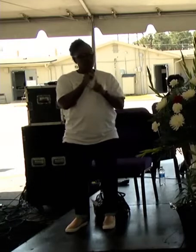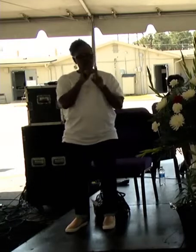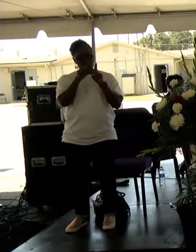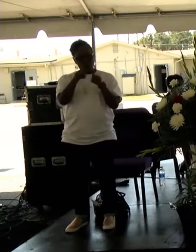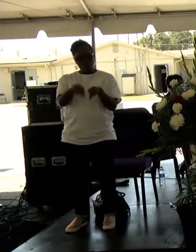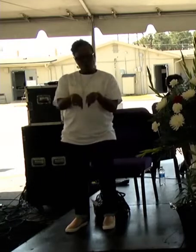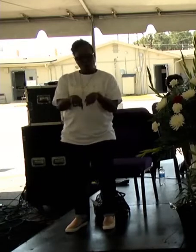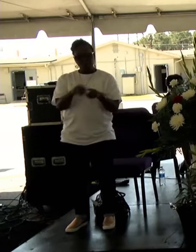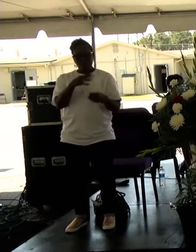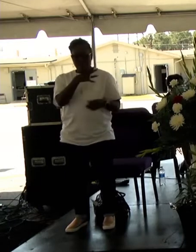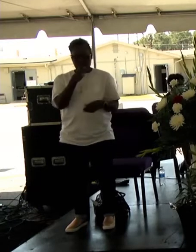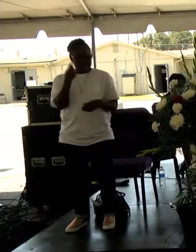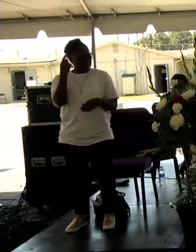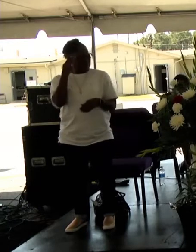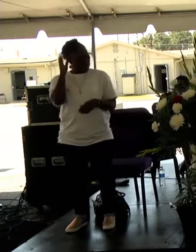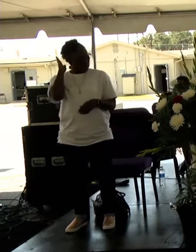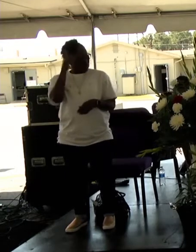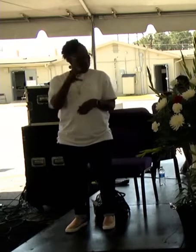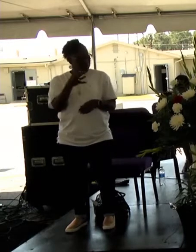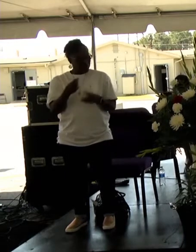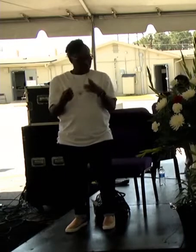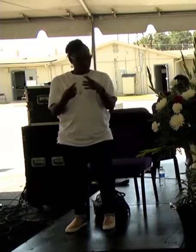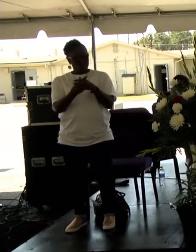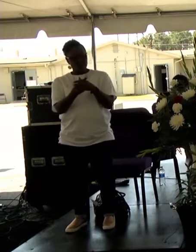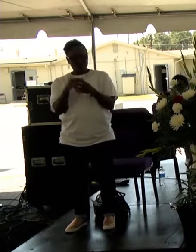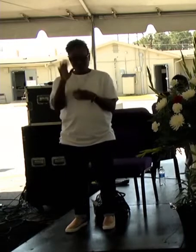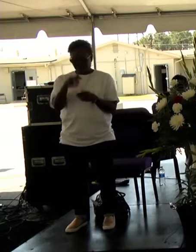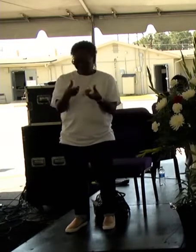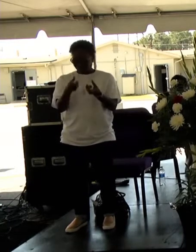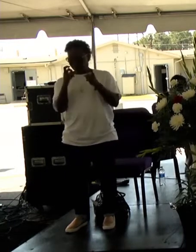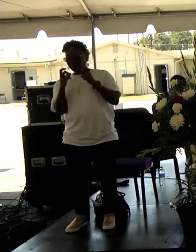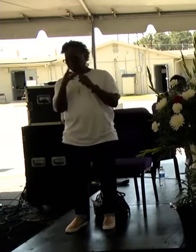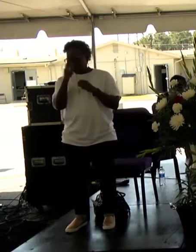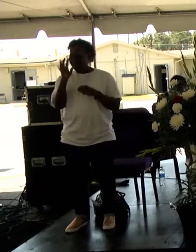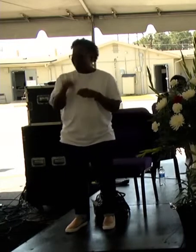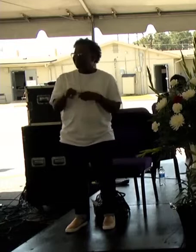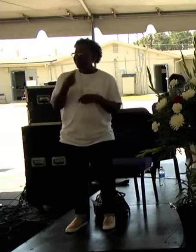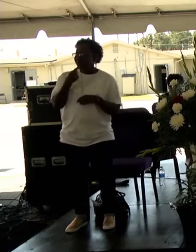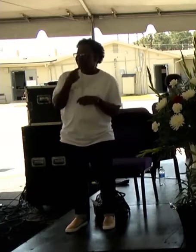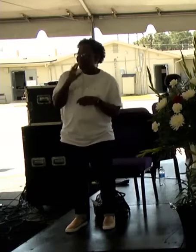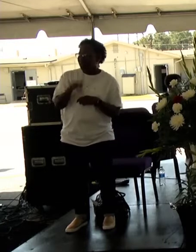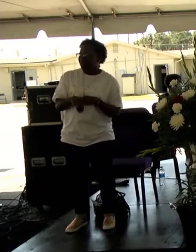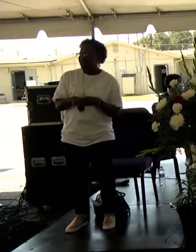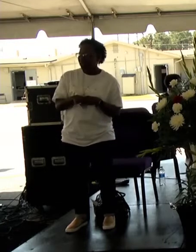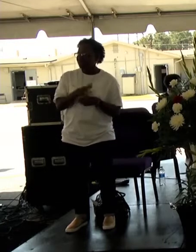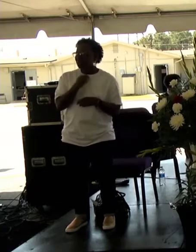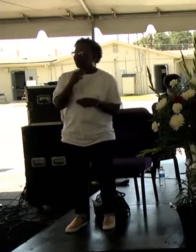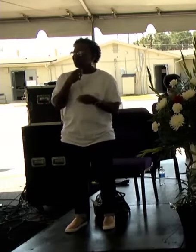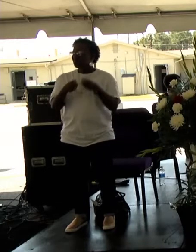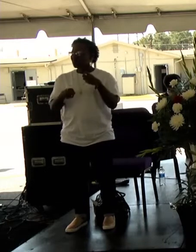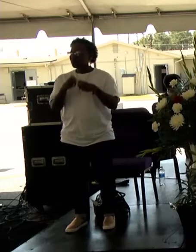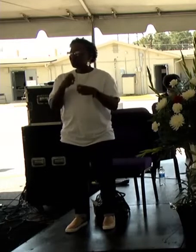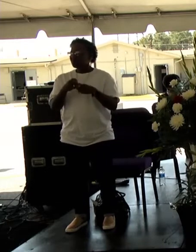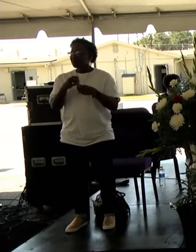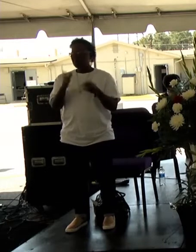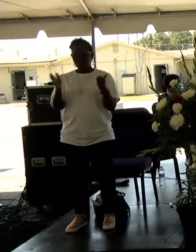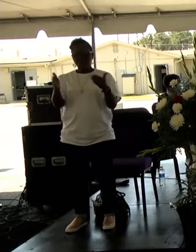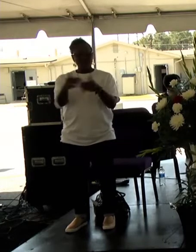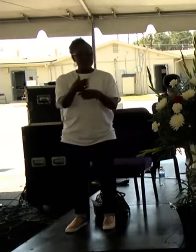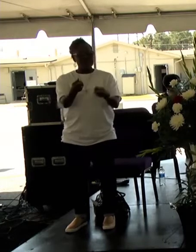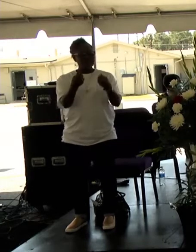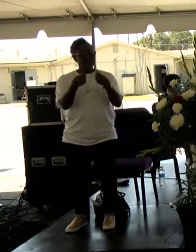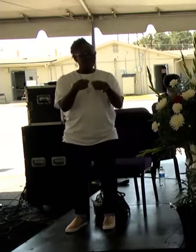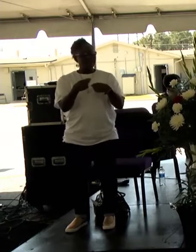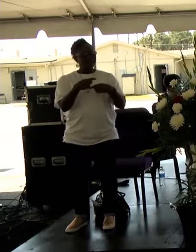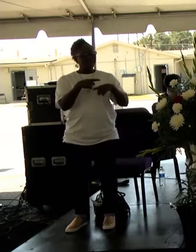ordered it with earnest expectation that it would be there like that, because that's what the order said it was going to come. The problem was boxes came,